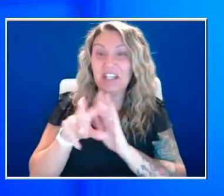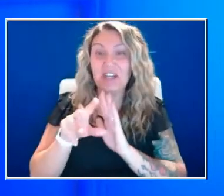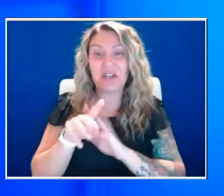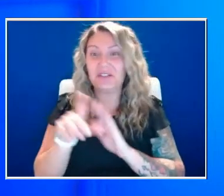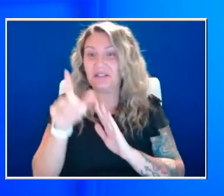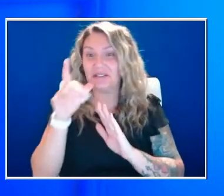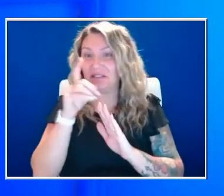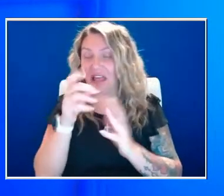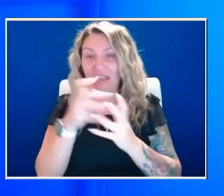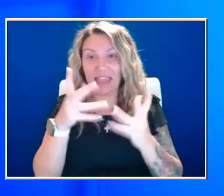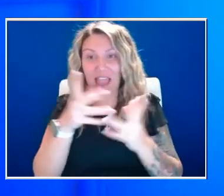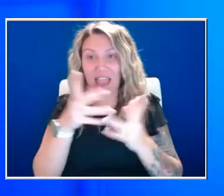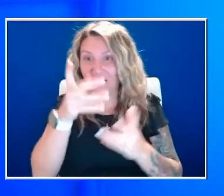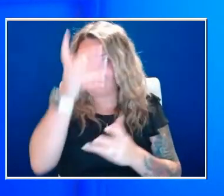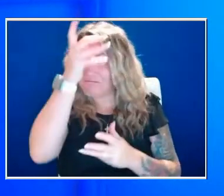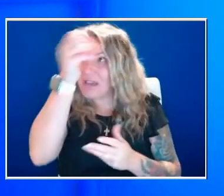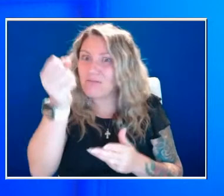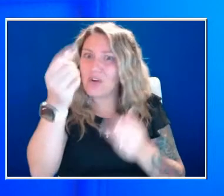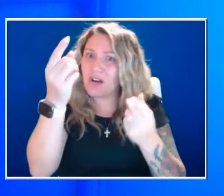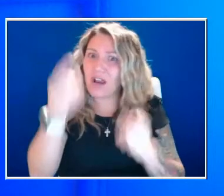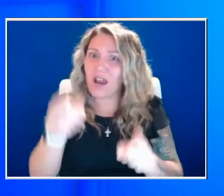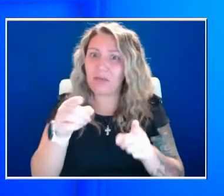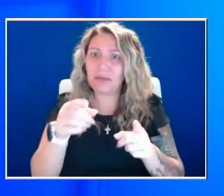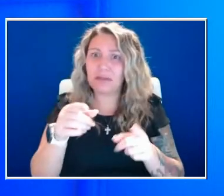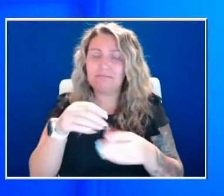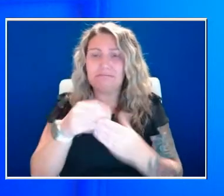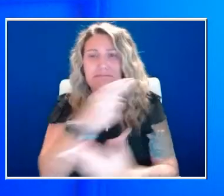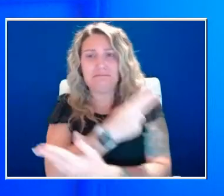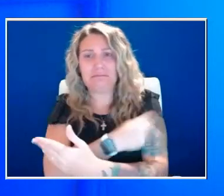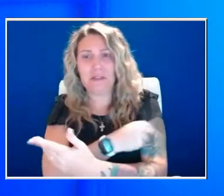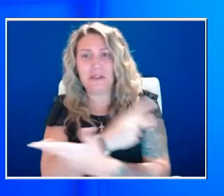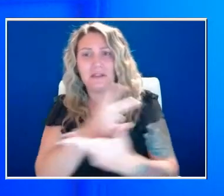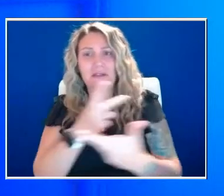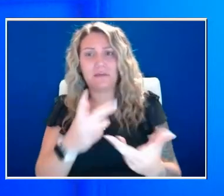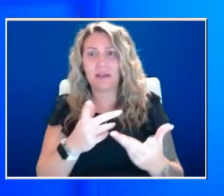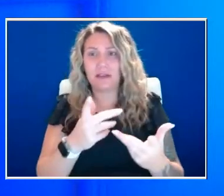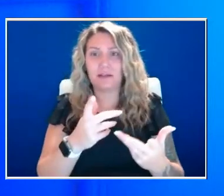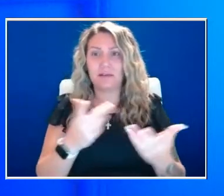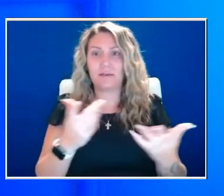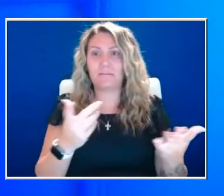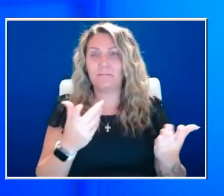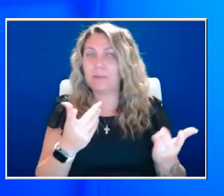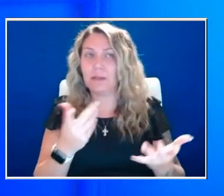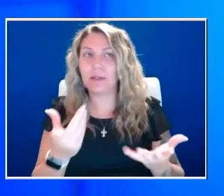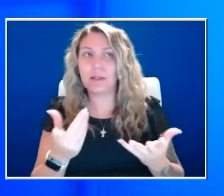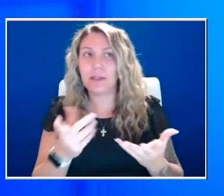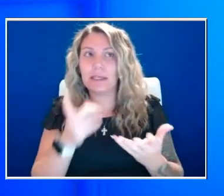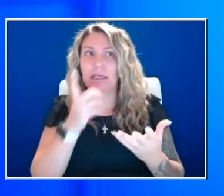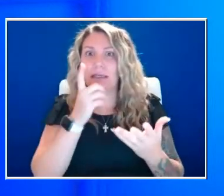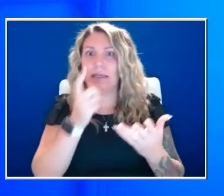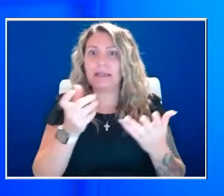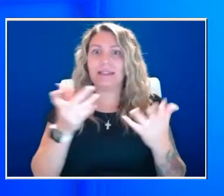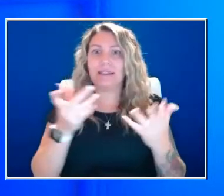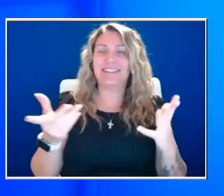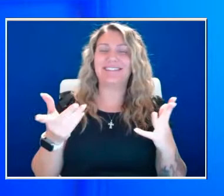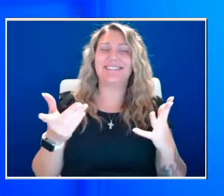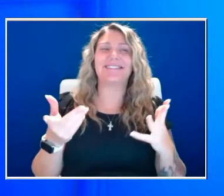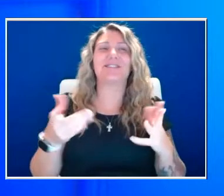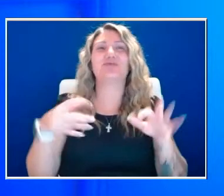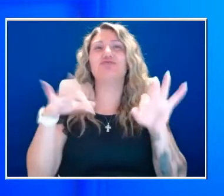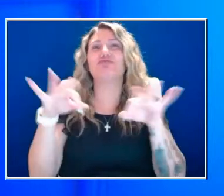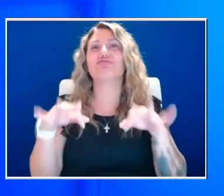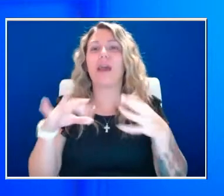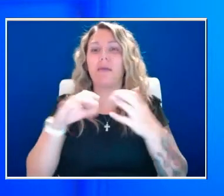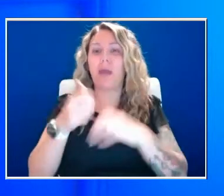that time in the hospital, and it doesn't speak a word to how she's doing now, but it says everything about